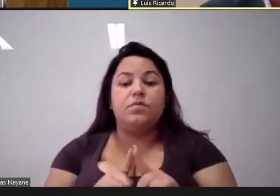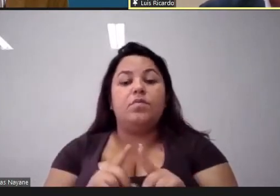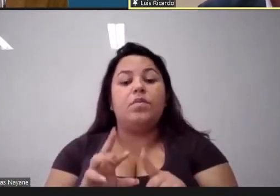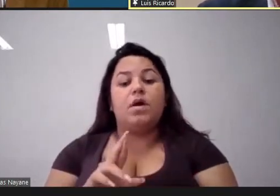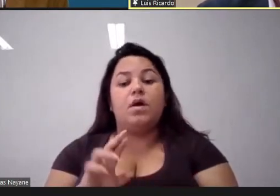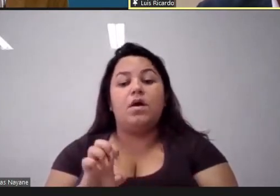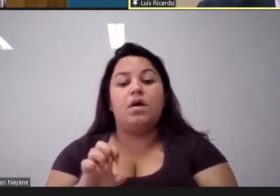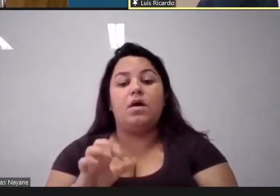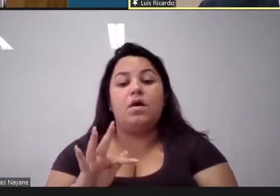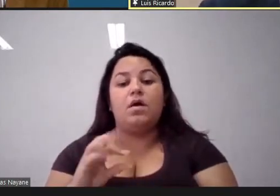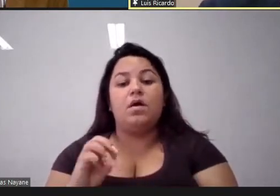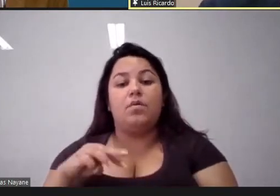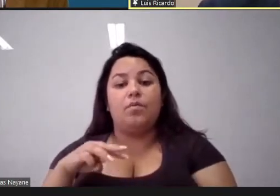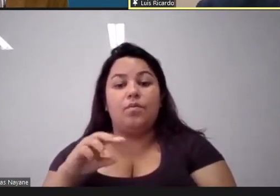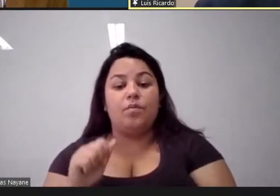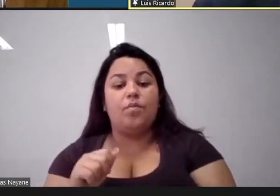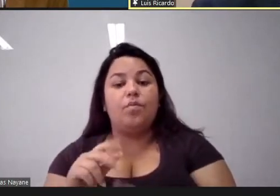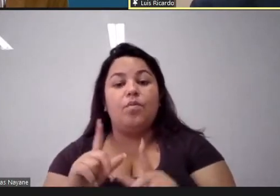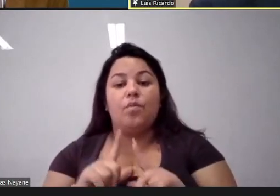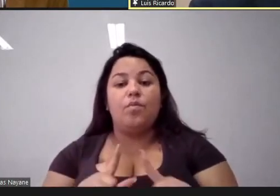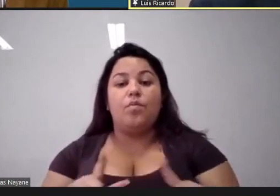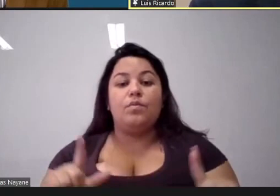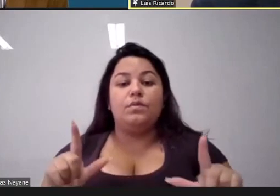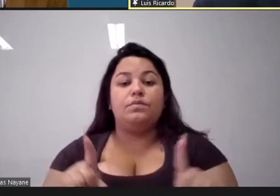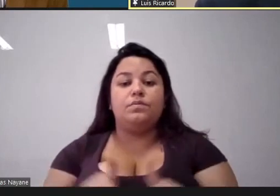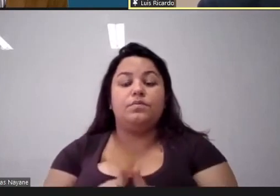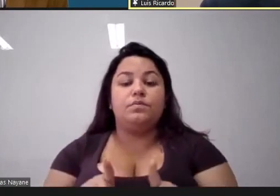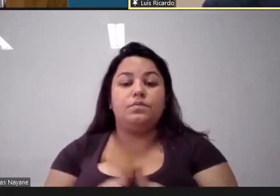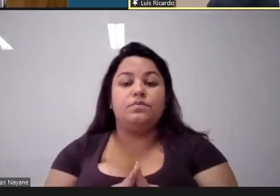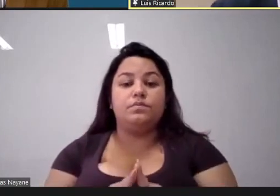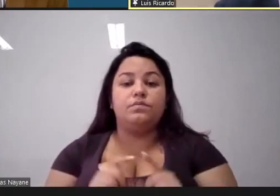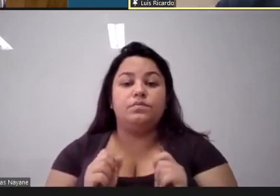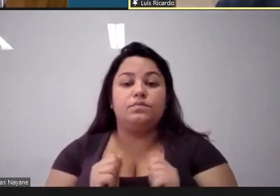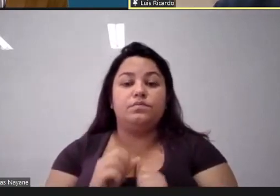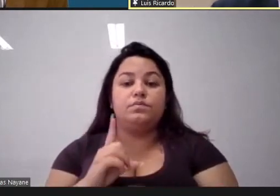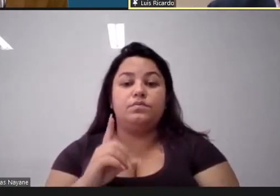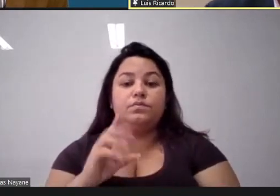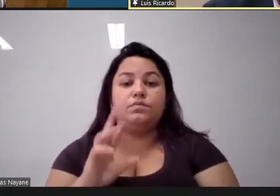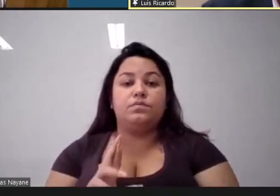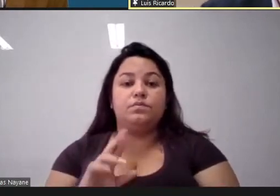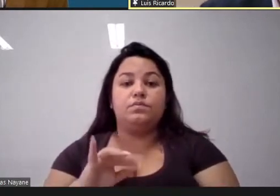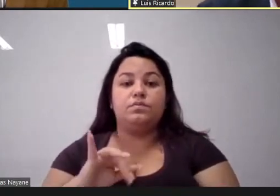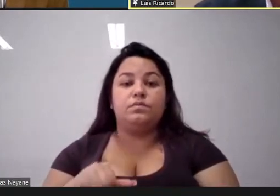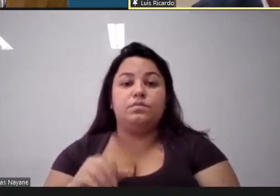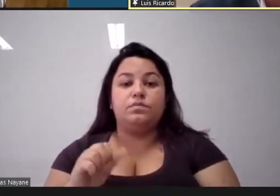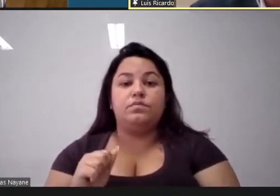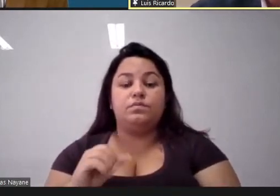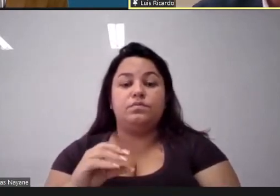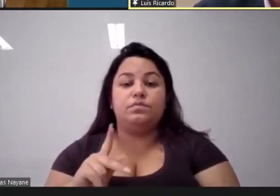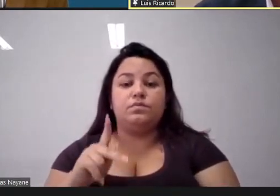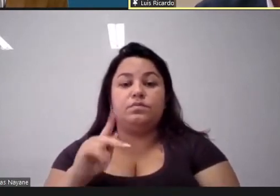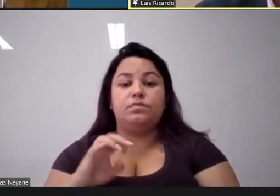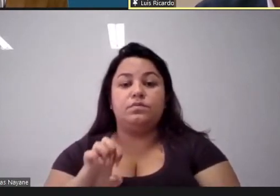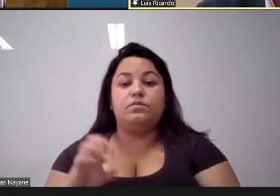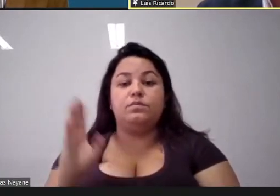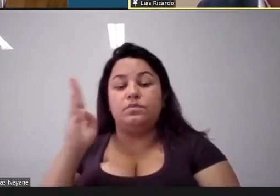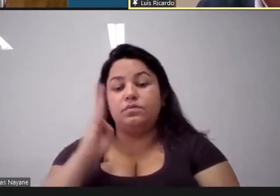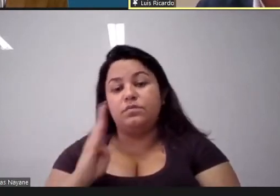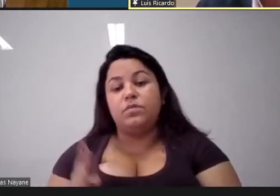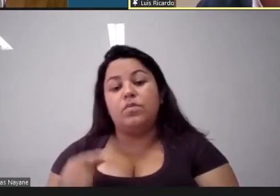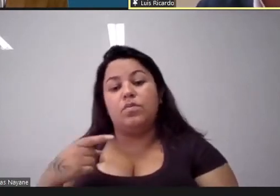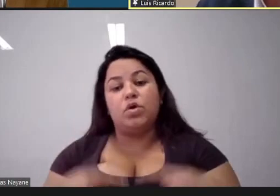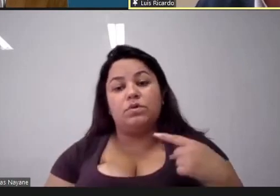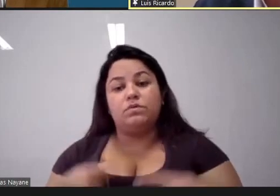a company. So this tributary reform that we're talking, and